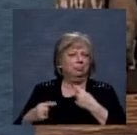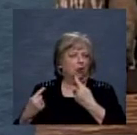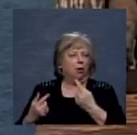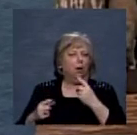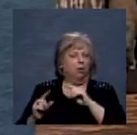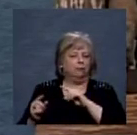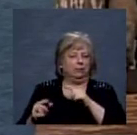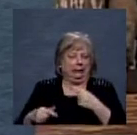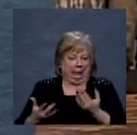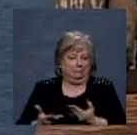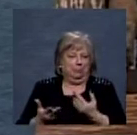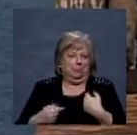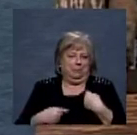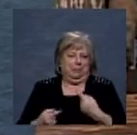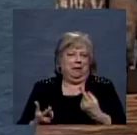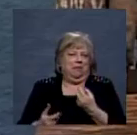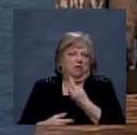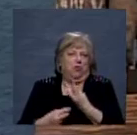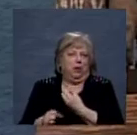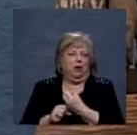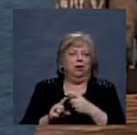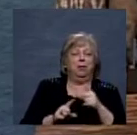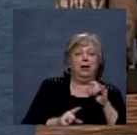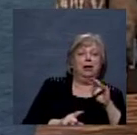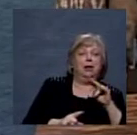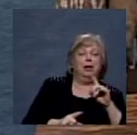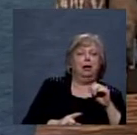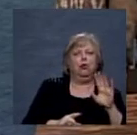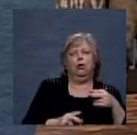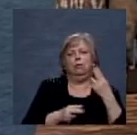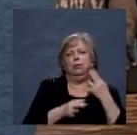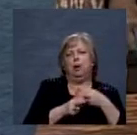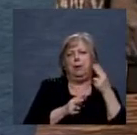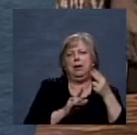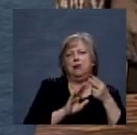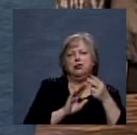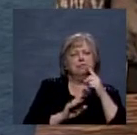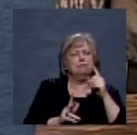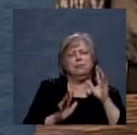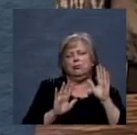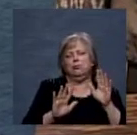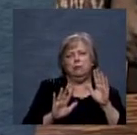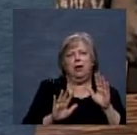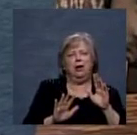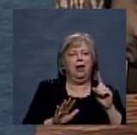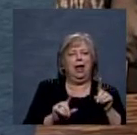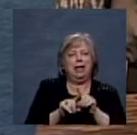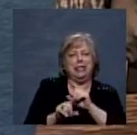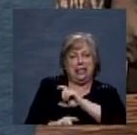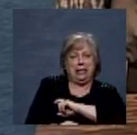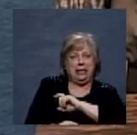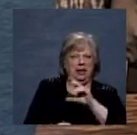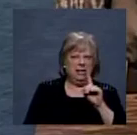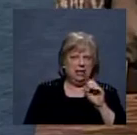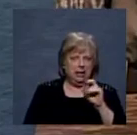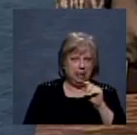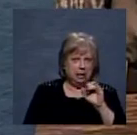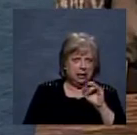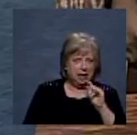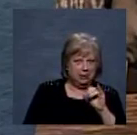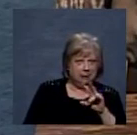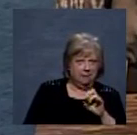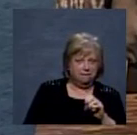Linda has a great reputation for the work that she does as a detective. She's been very instrumental in putting a lot of